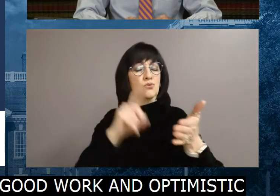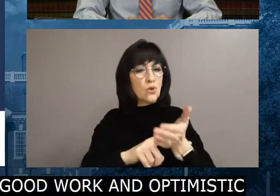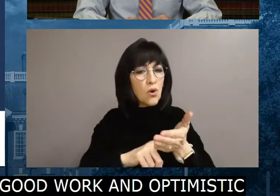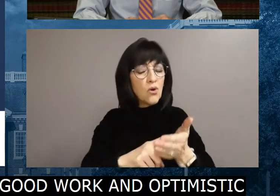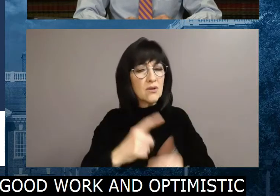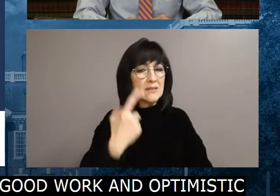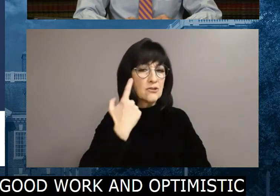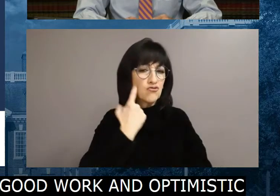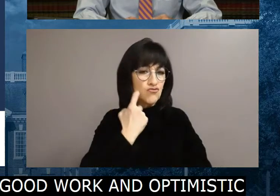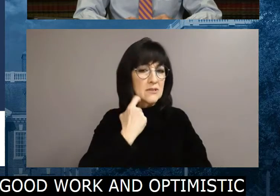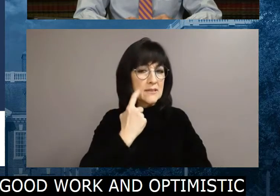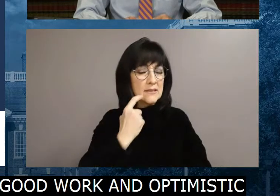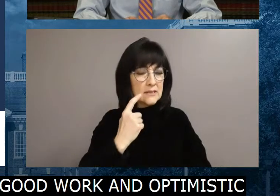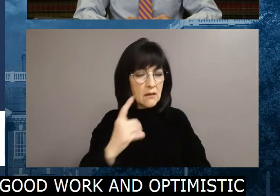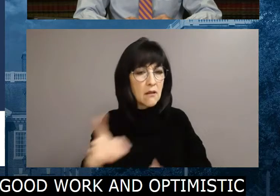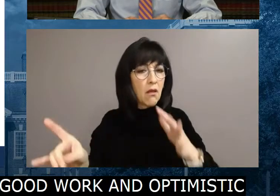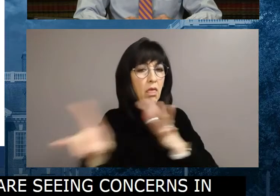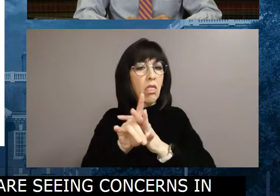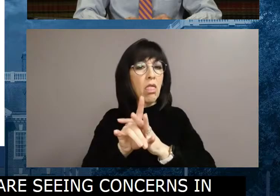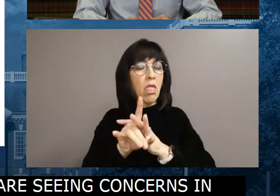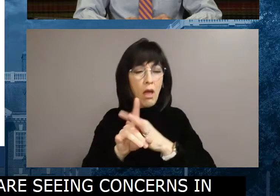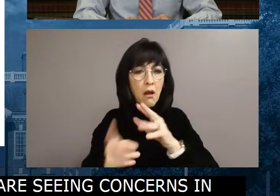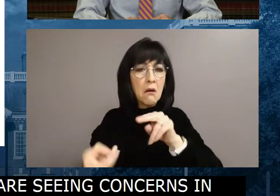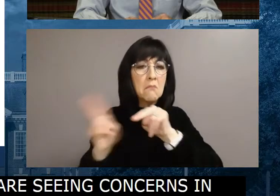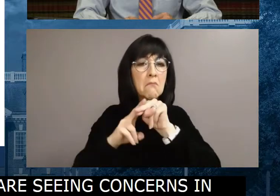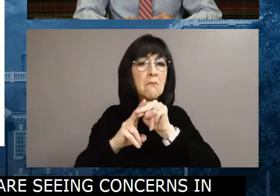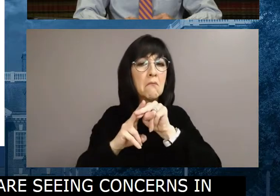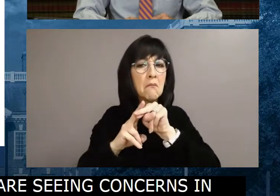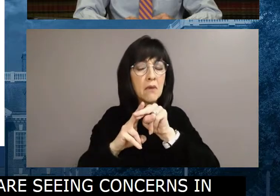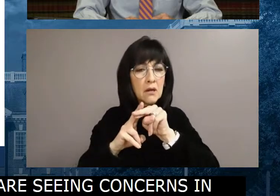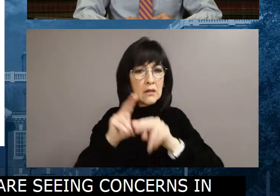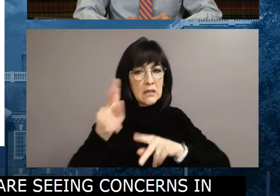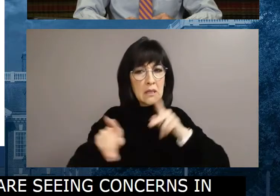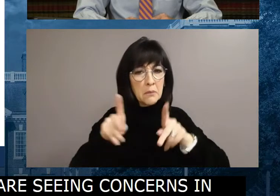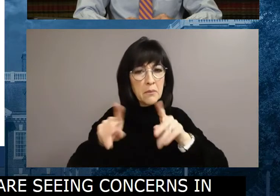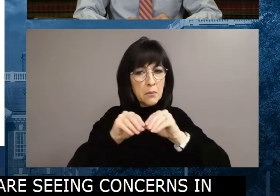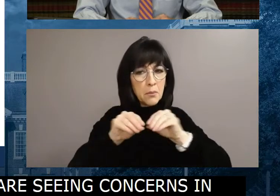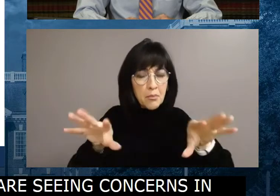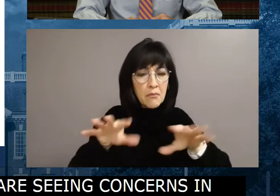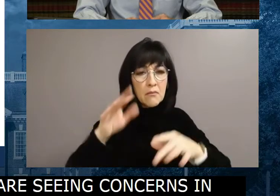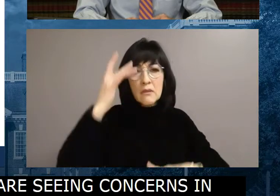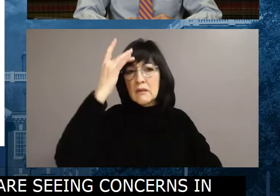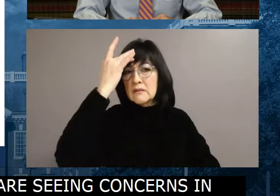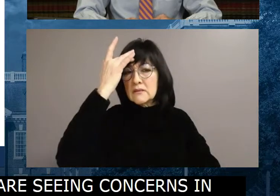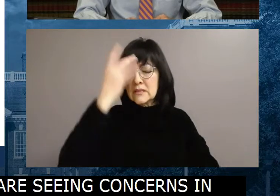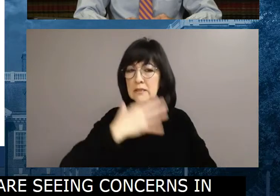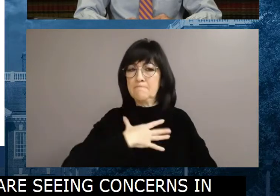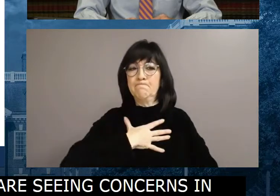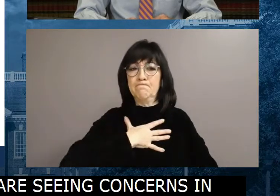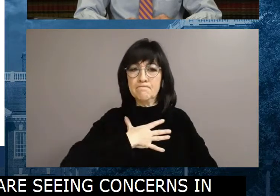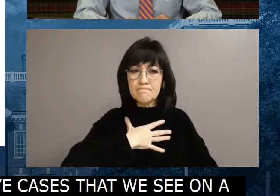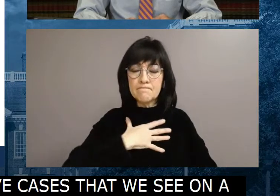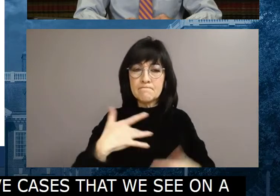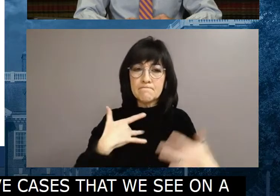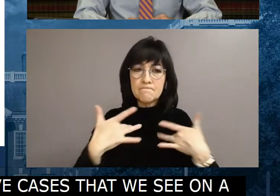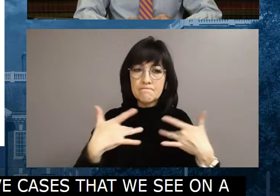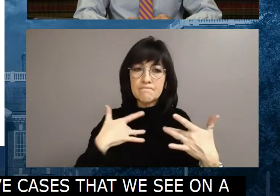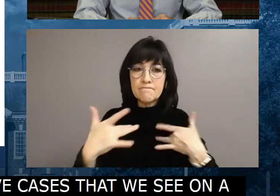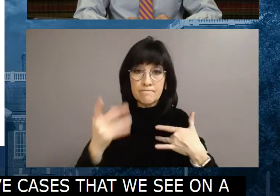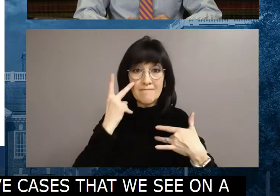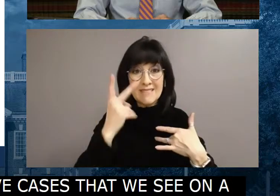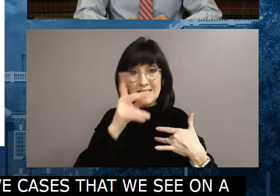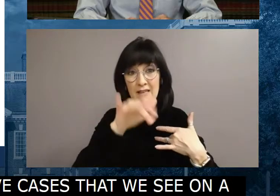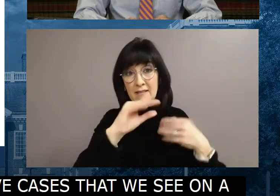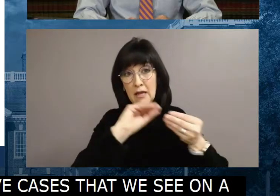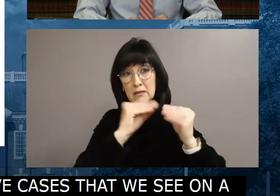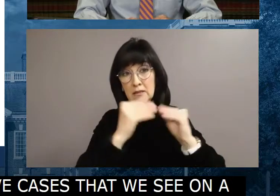positive cases that we see on a daily basis, a 7-day moving average. You can see it here at the data update, where we